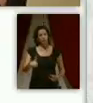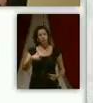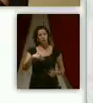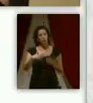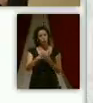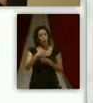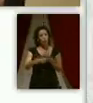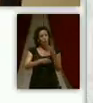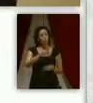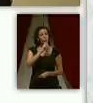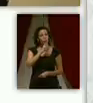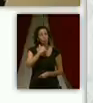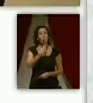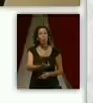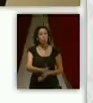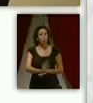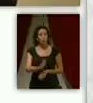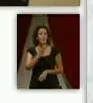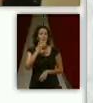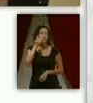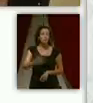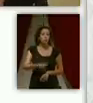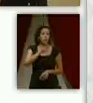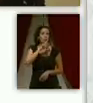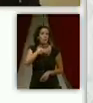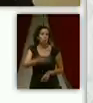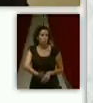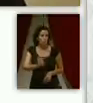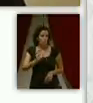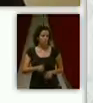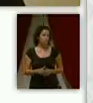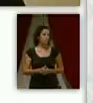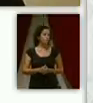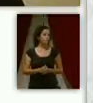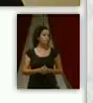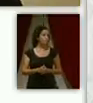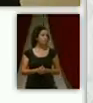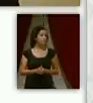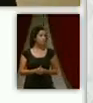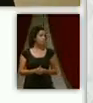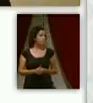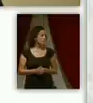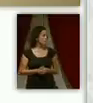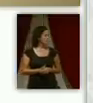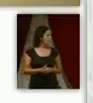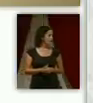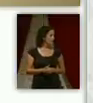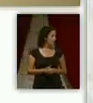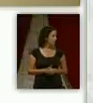are physically impaired. They want to use their voices. What else?